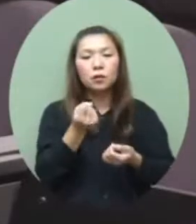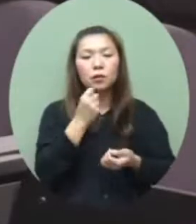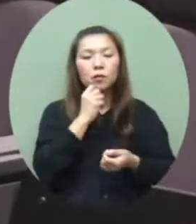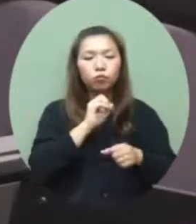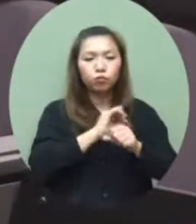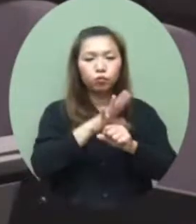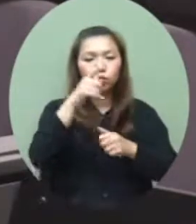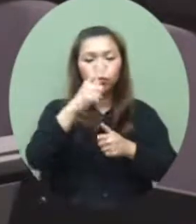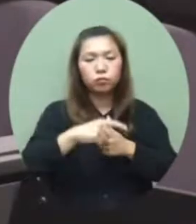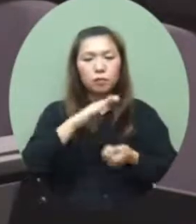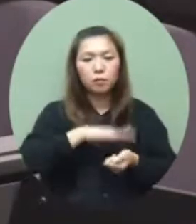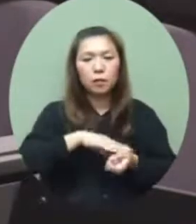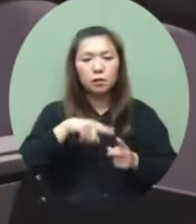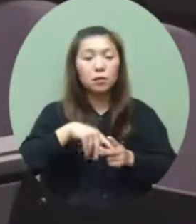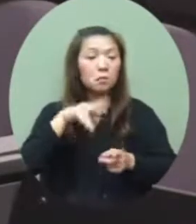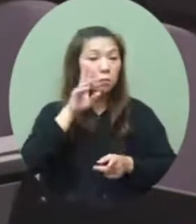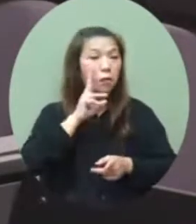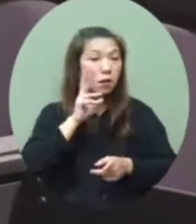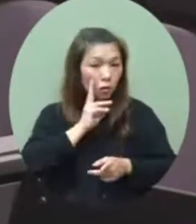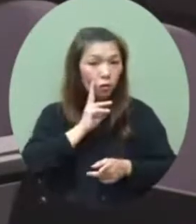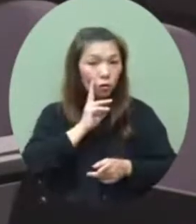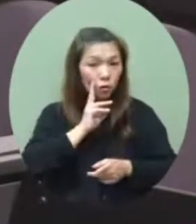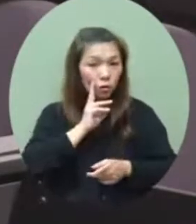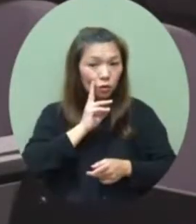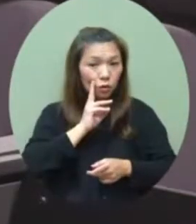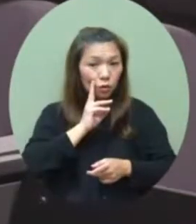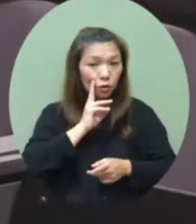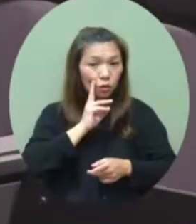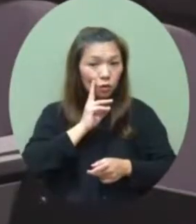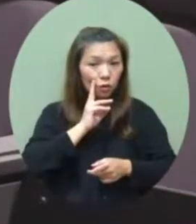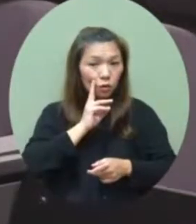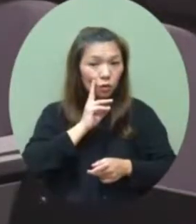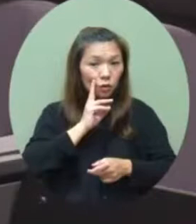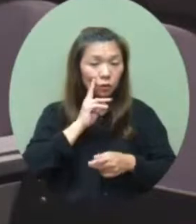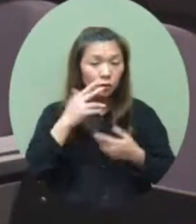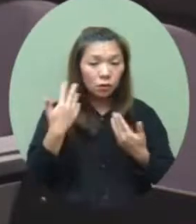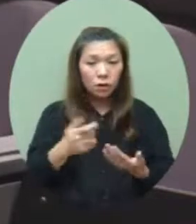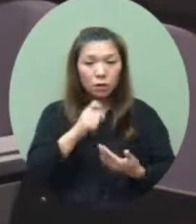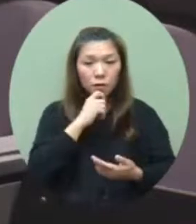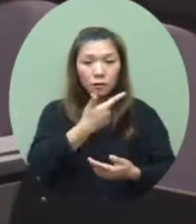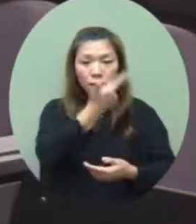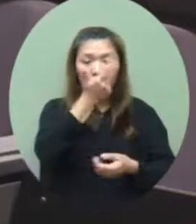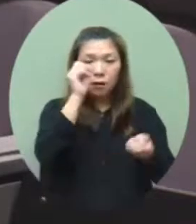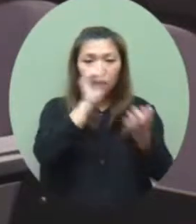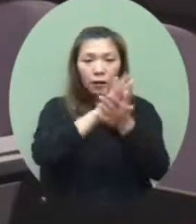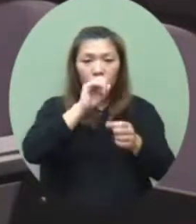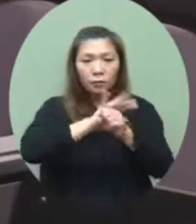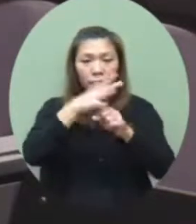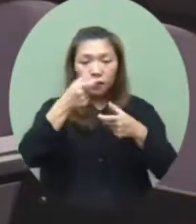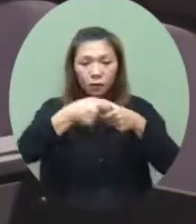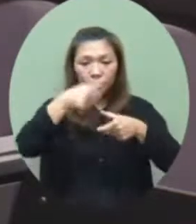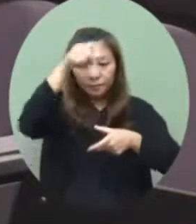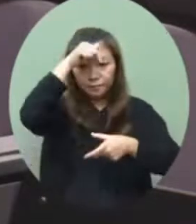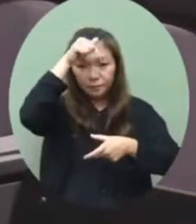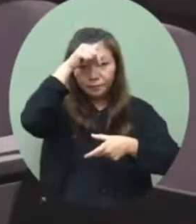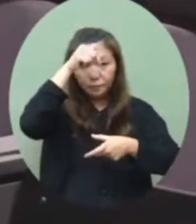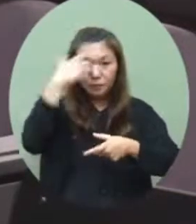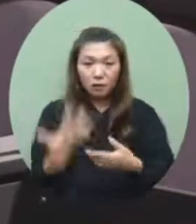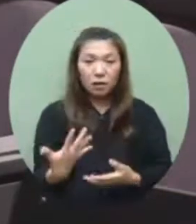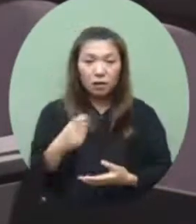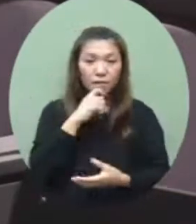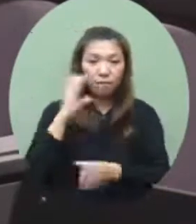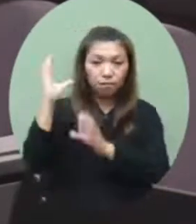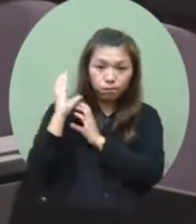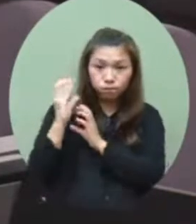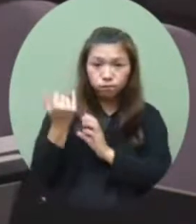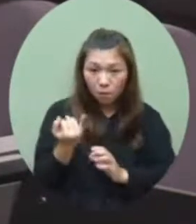if the public healthcare system can really handle the surging coronavirus case number, and how many beds can be provided by